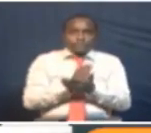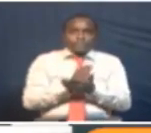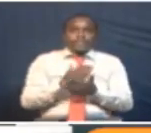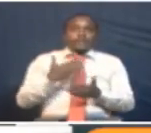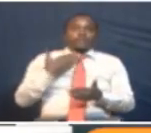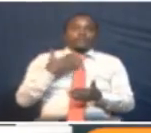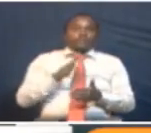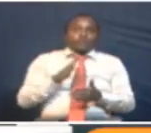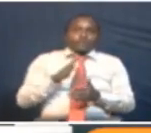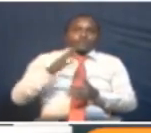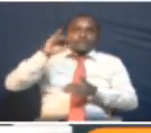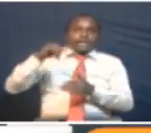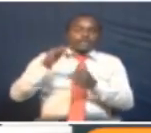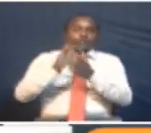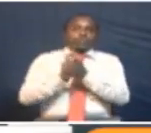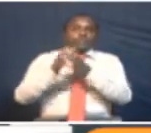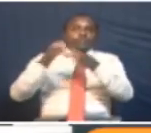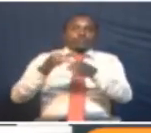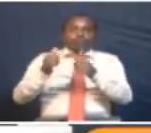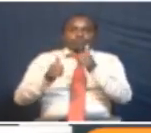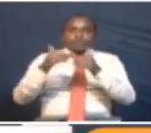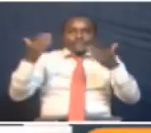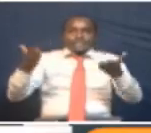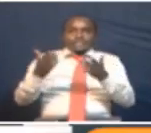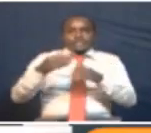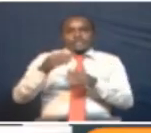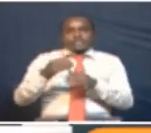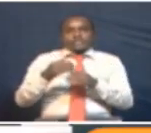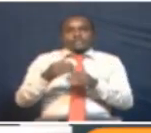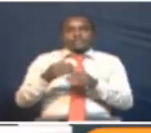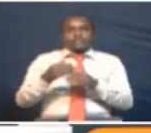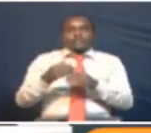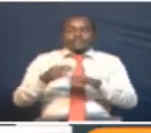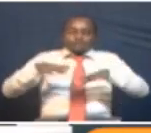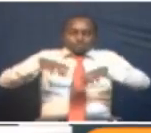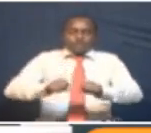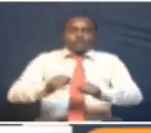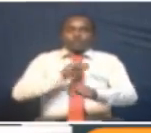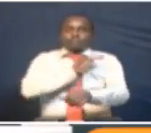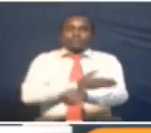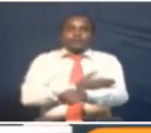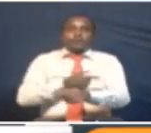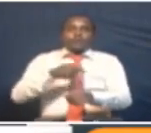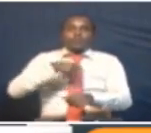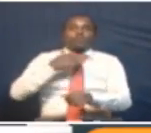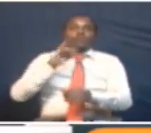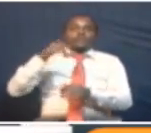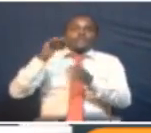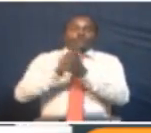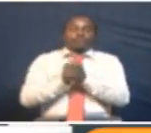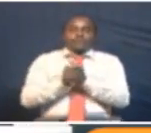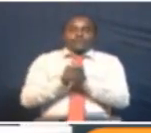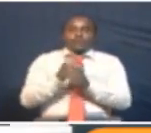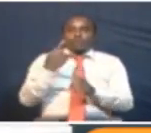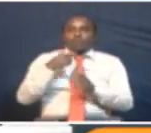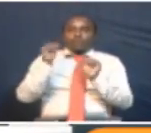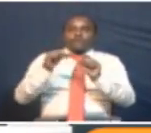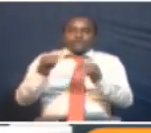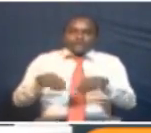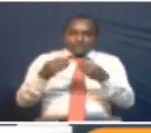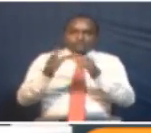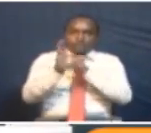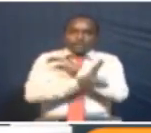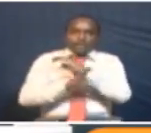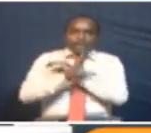a Jubilee that exists simply to ascend to power. We want a Jubilee that is able to give this nation what